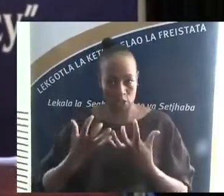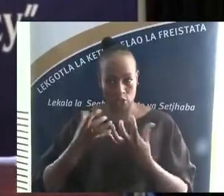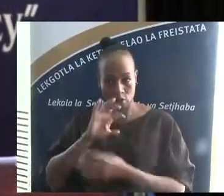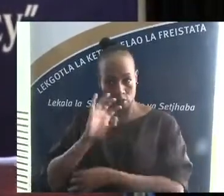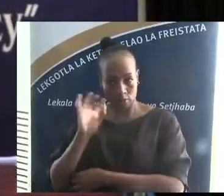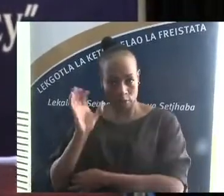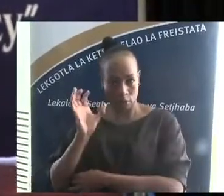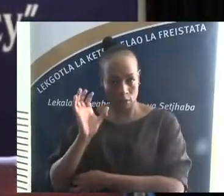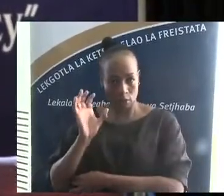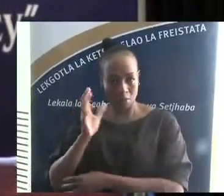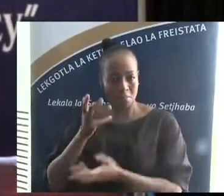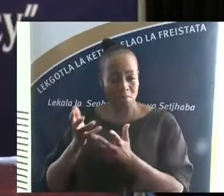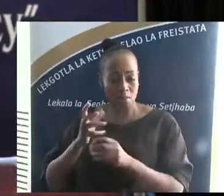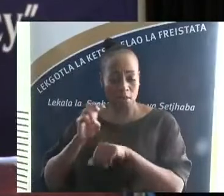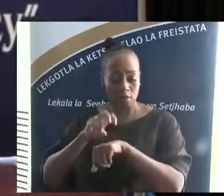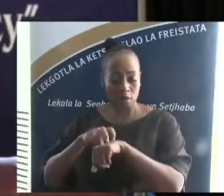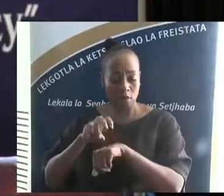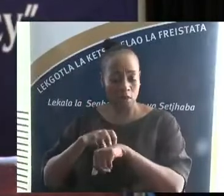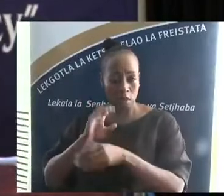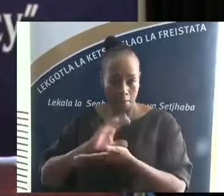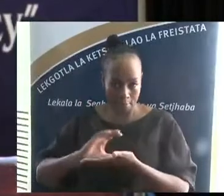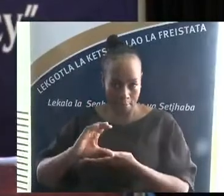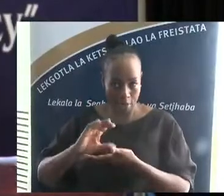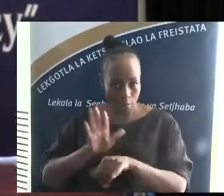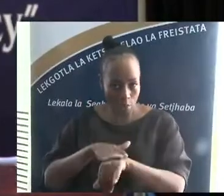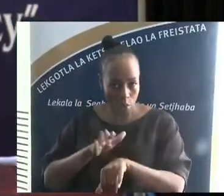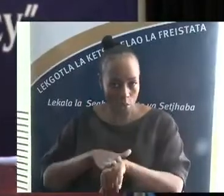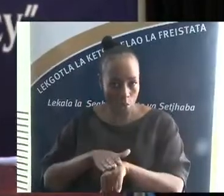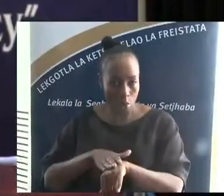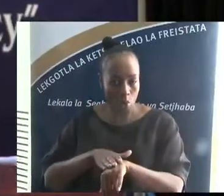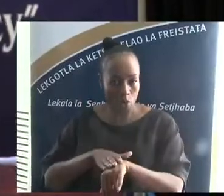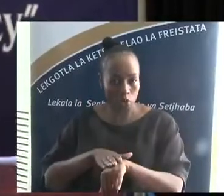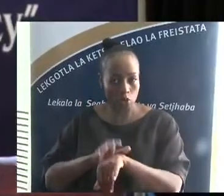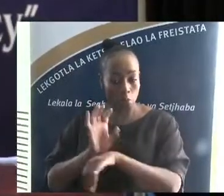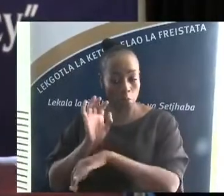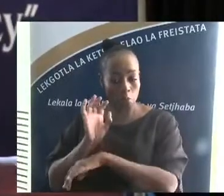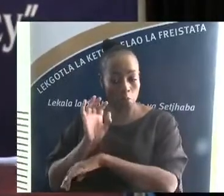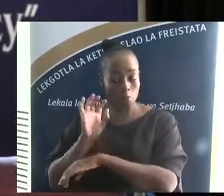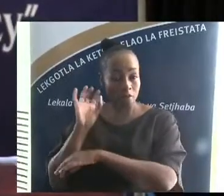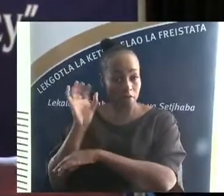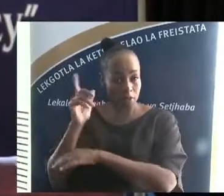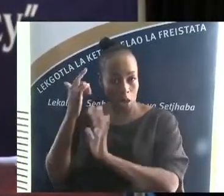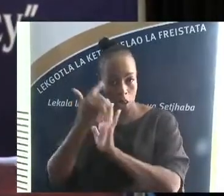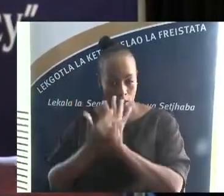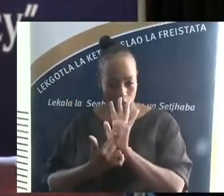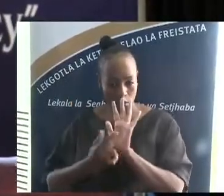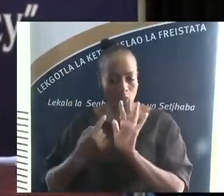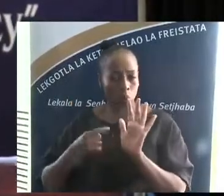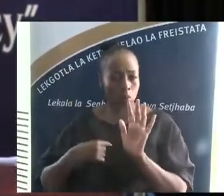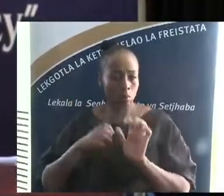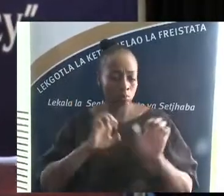Should there be a need for additional allocations to the provincial legislature, we will